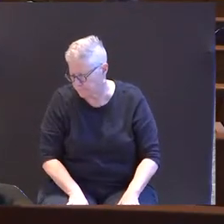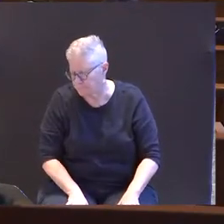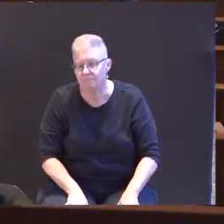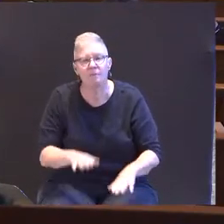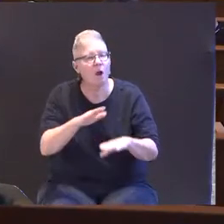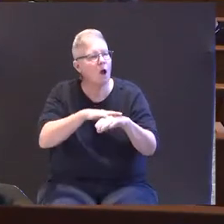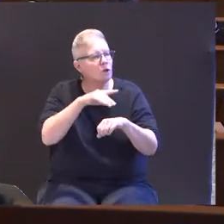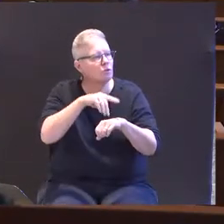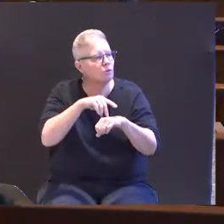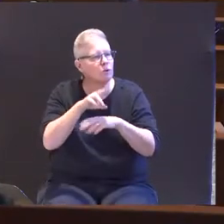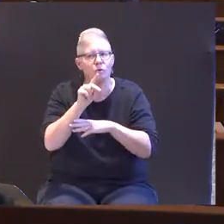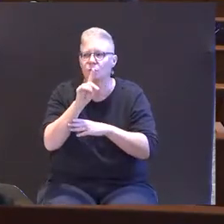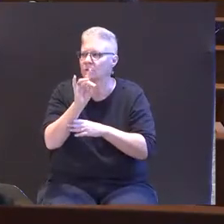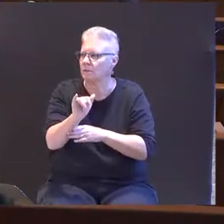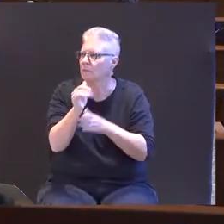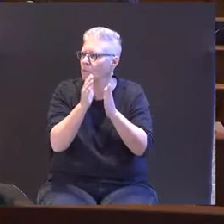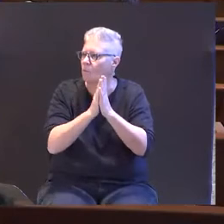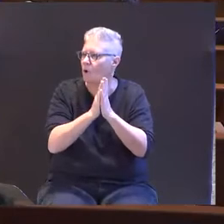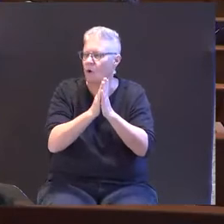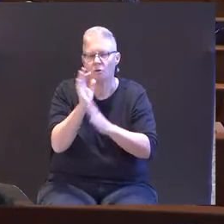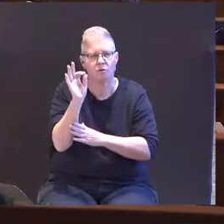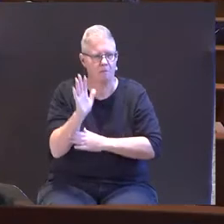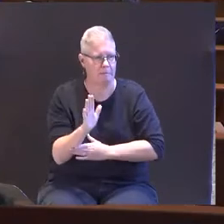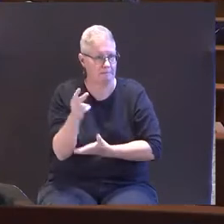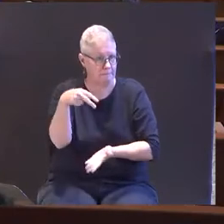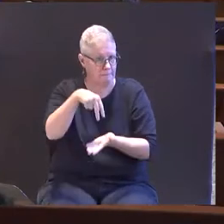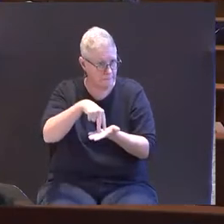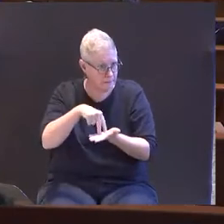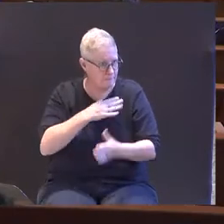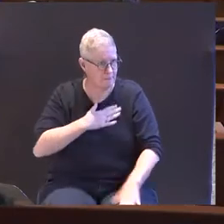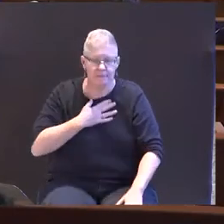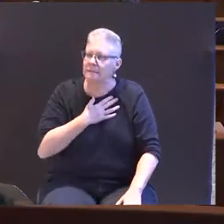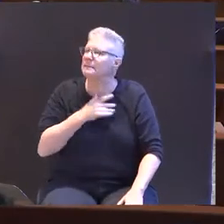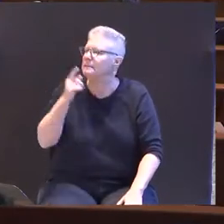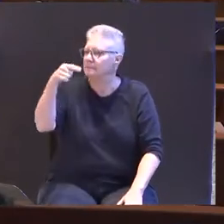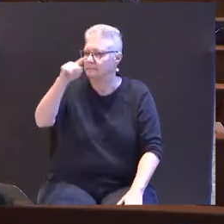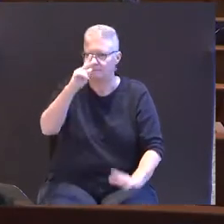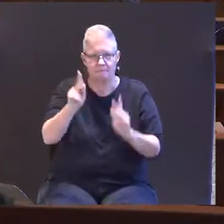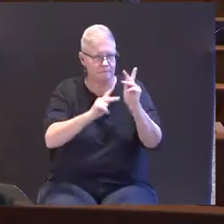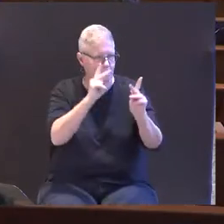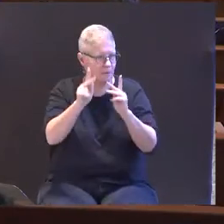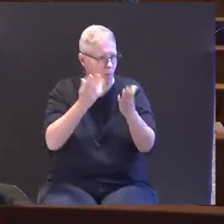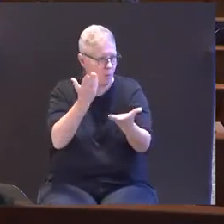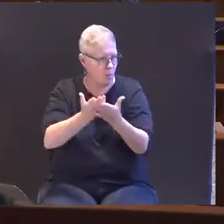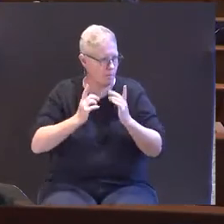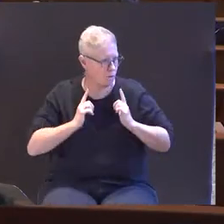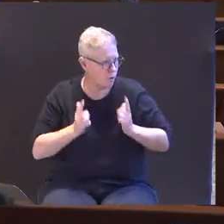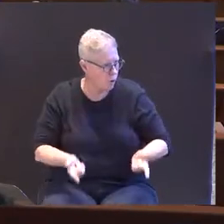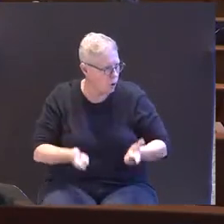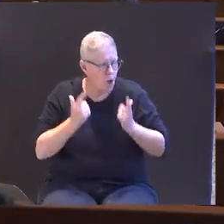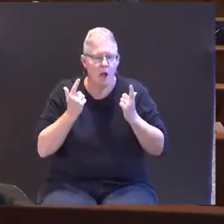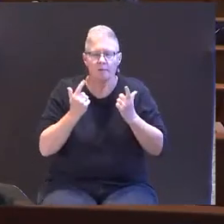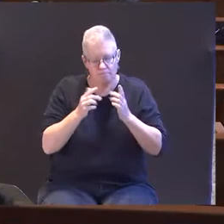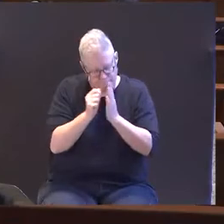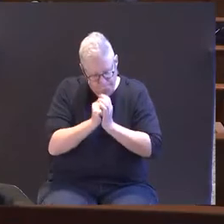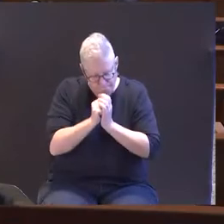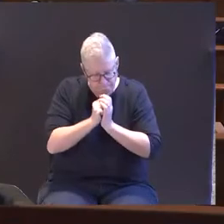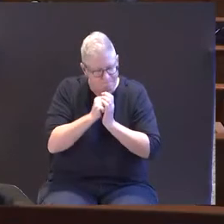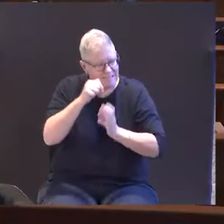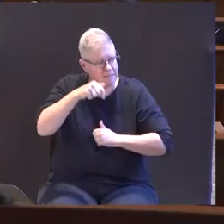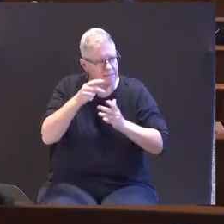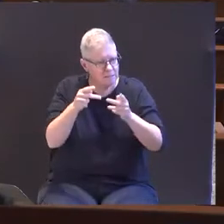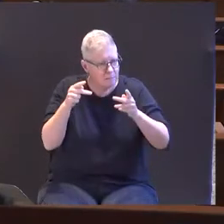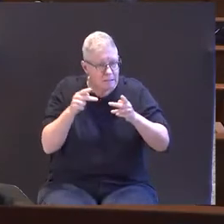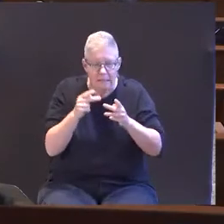Undo the Unity Prayer Chaplains, we invite you to stand. These individuals arrived early to hold this space. Today, if you're in need of prayer, by all means, seek out a Unity